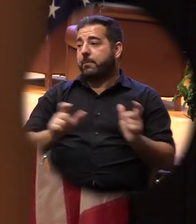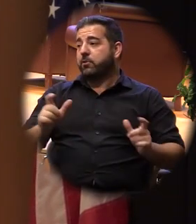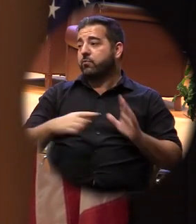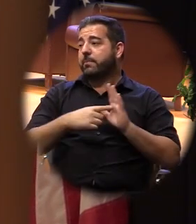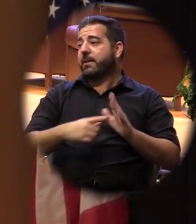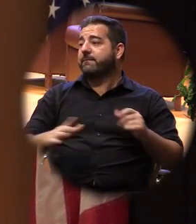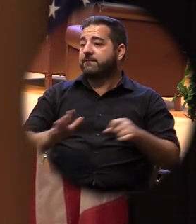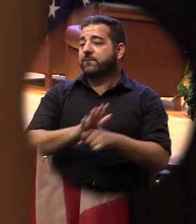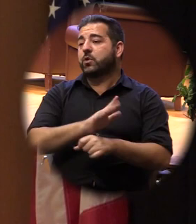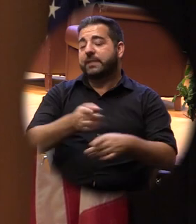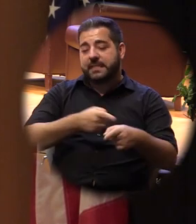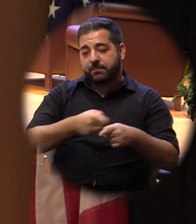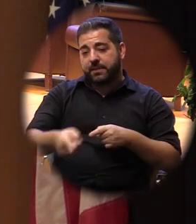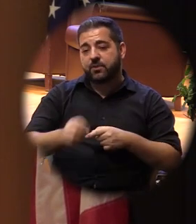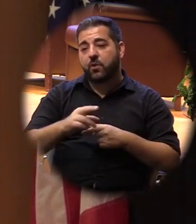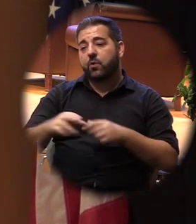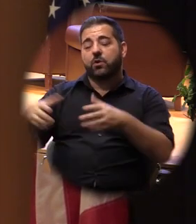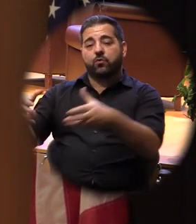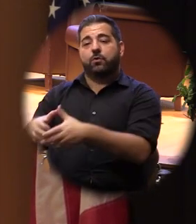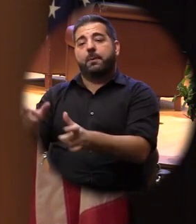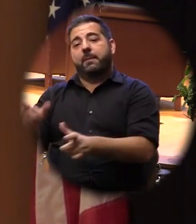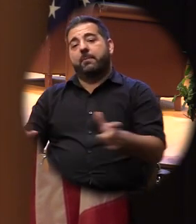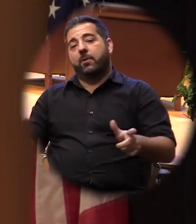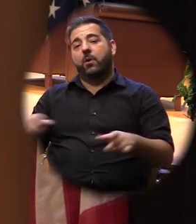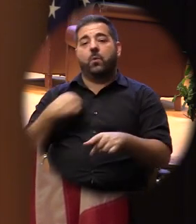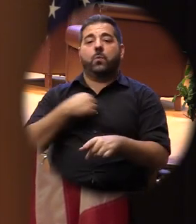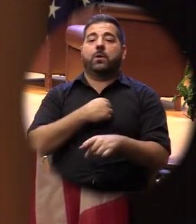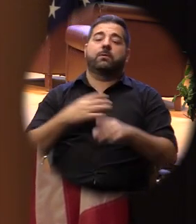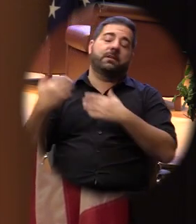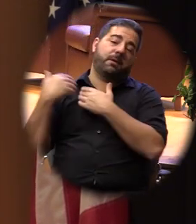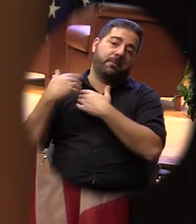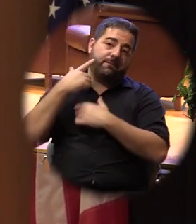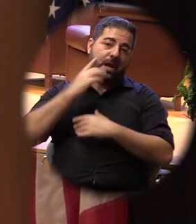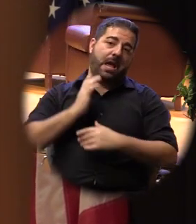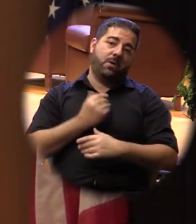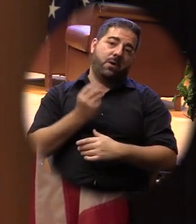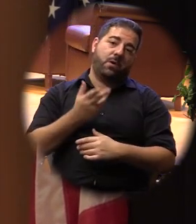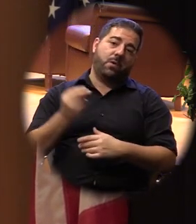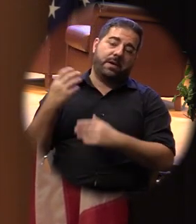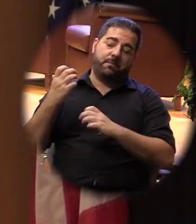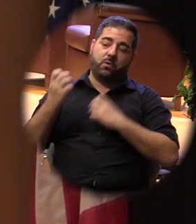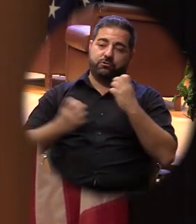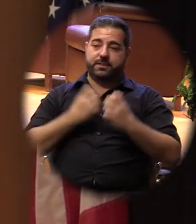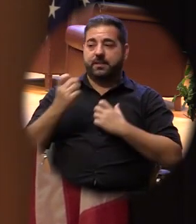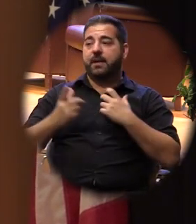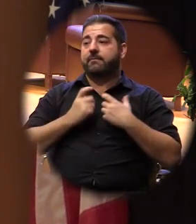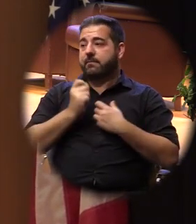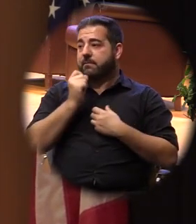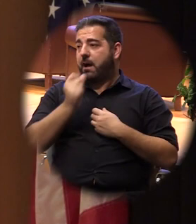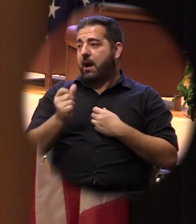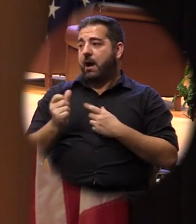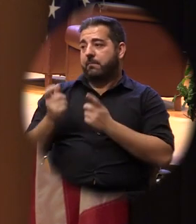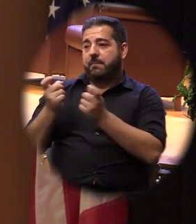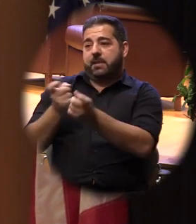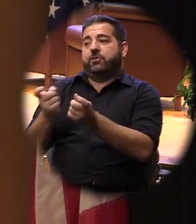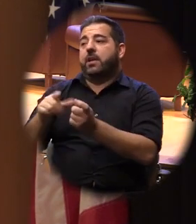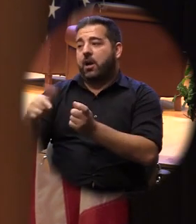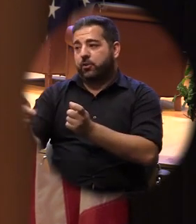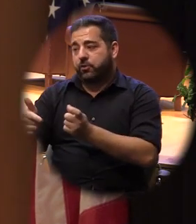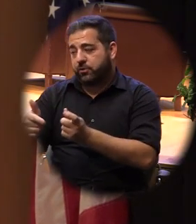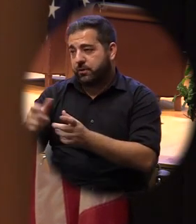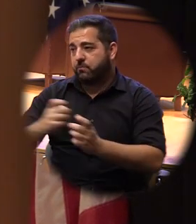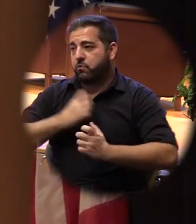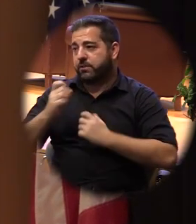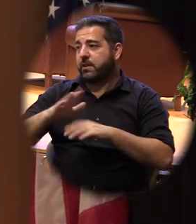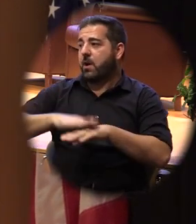entire demographics, and we're also each responsible for our own emotions and not placing the burden of managing them on others.